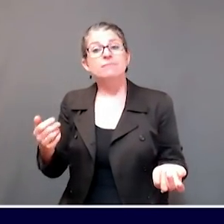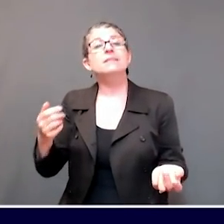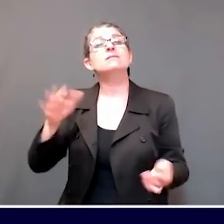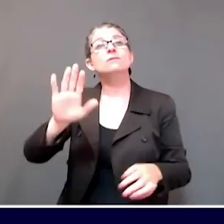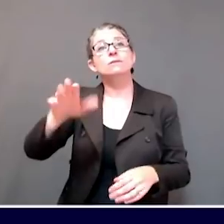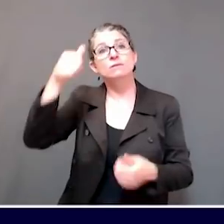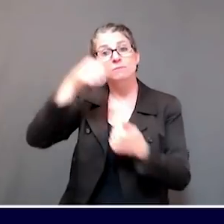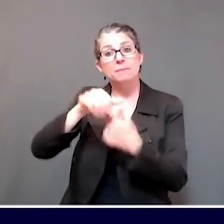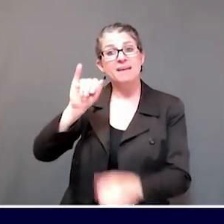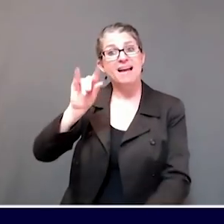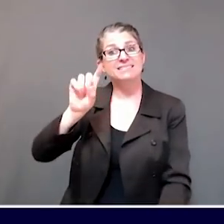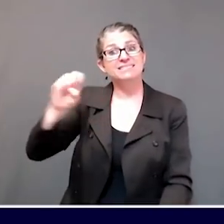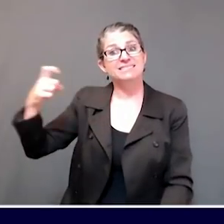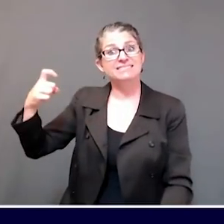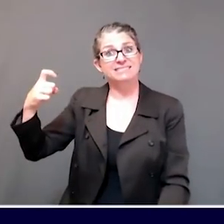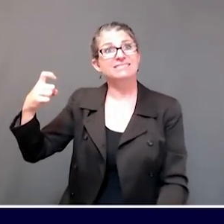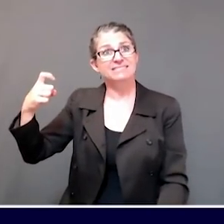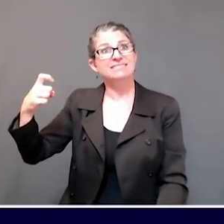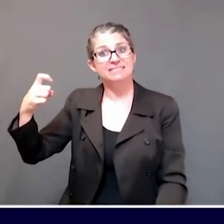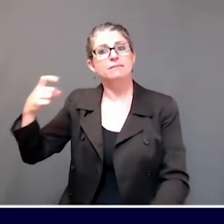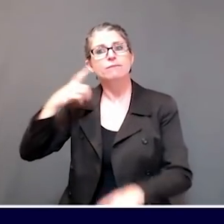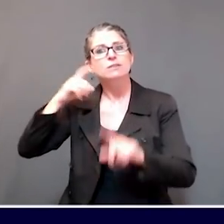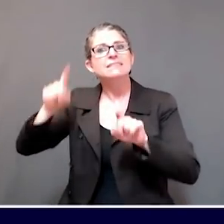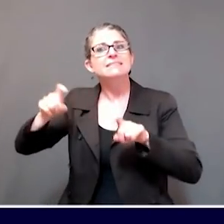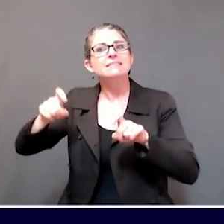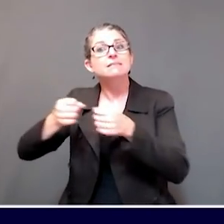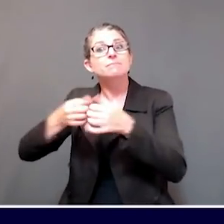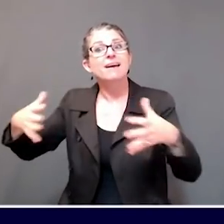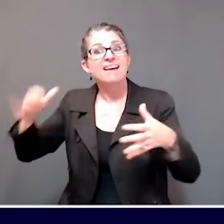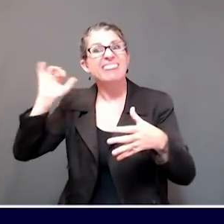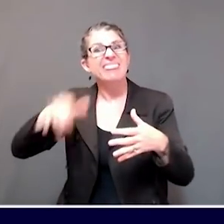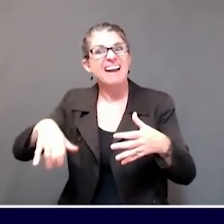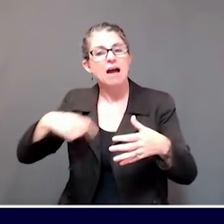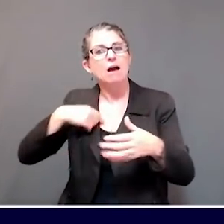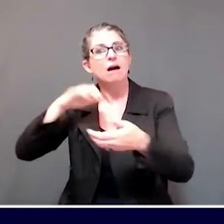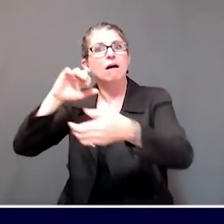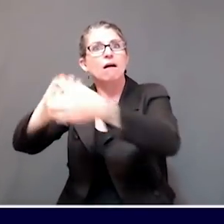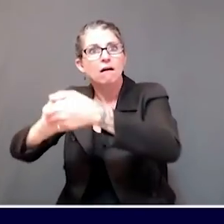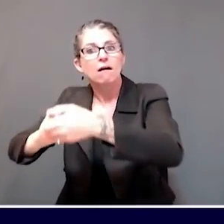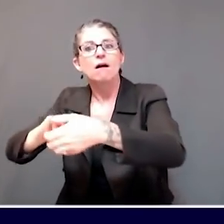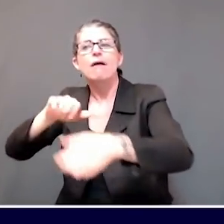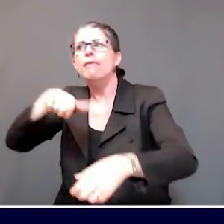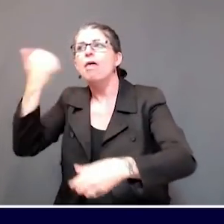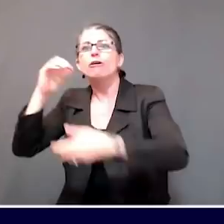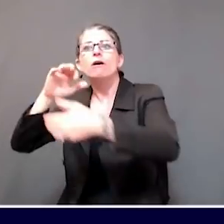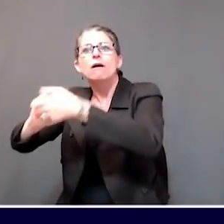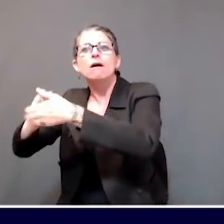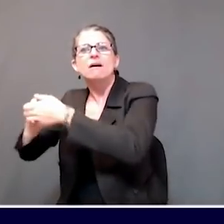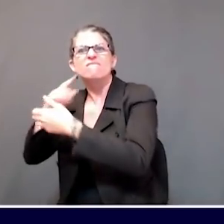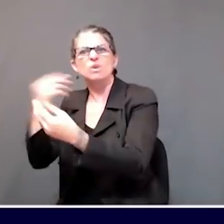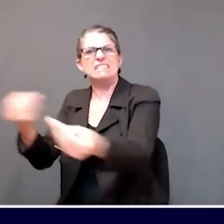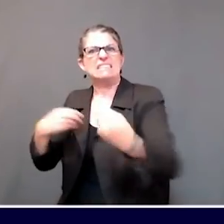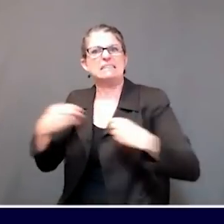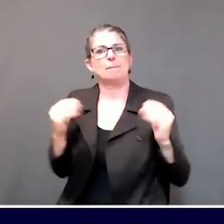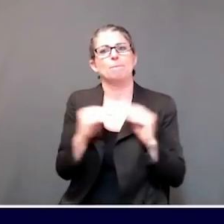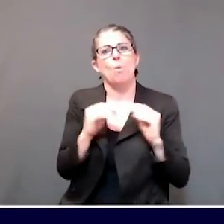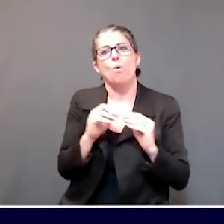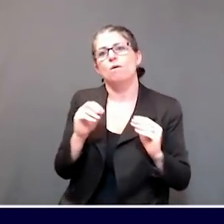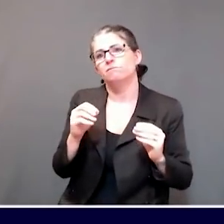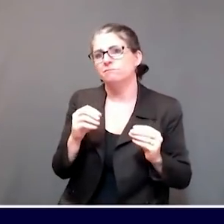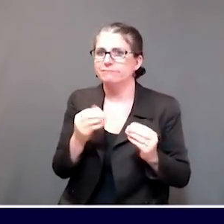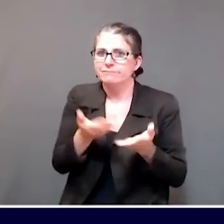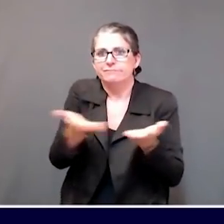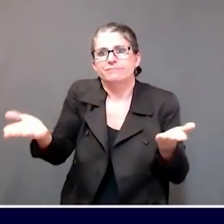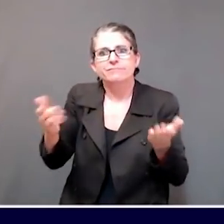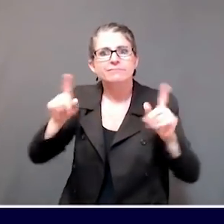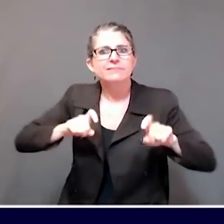Economic and Community Development to figure out, can we make face coverings in Maine, gowns in Maine, even maybe N95s